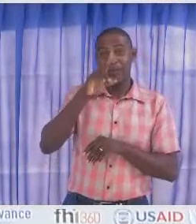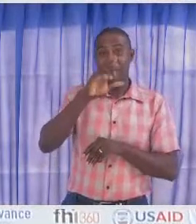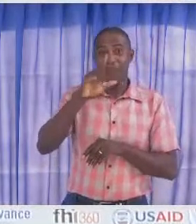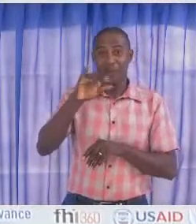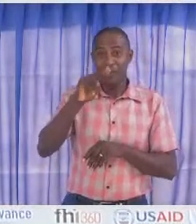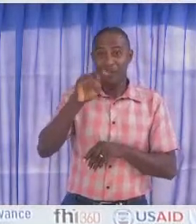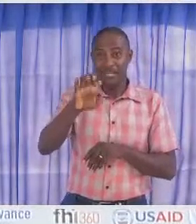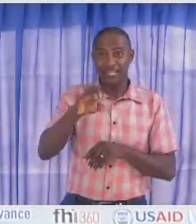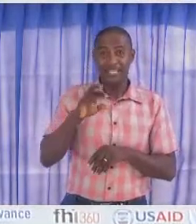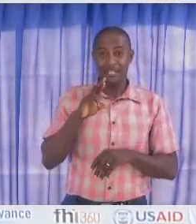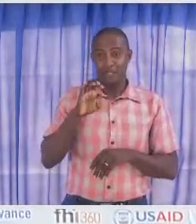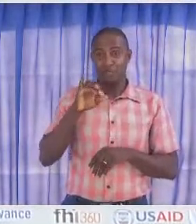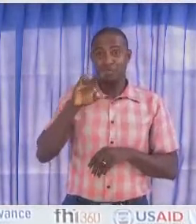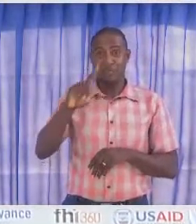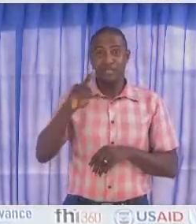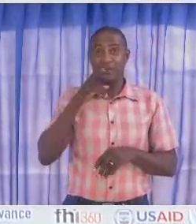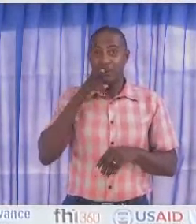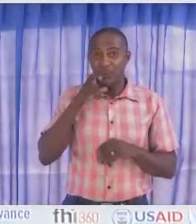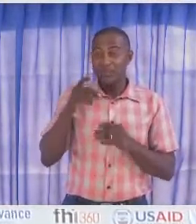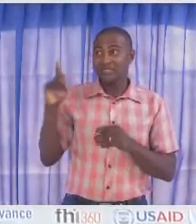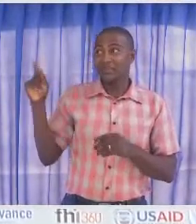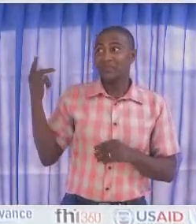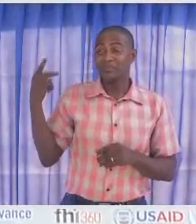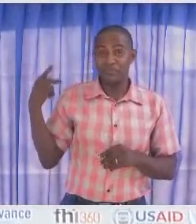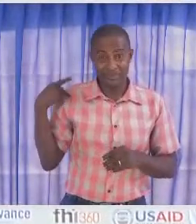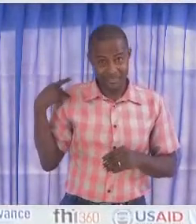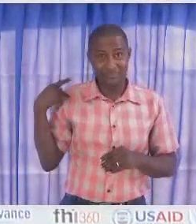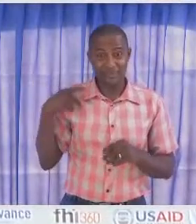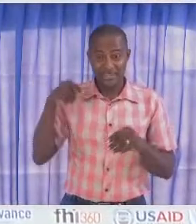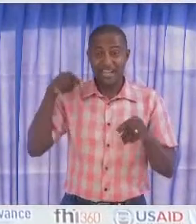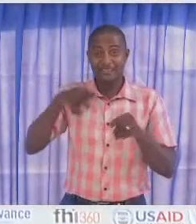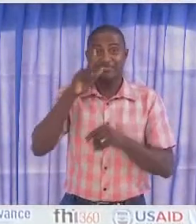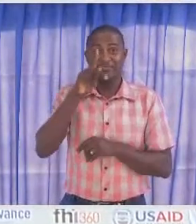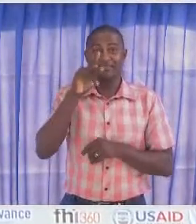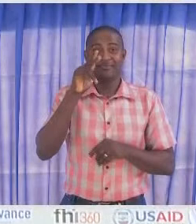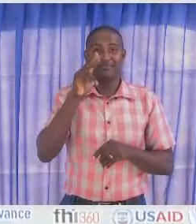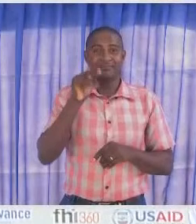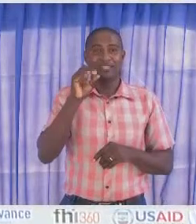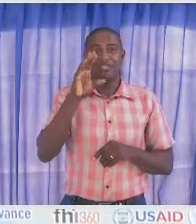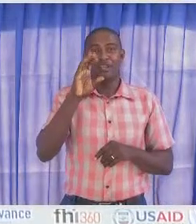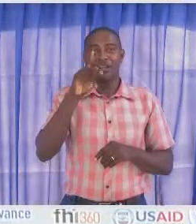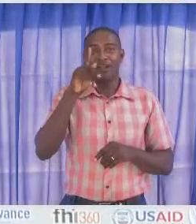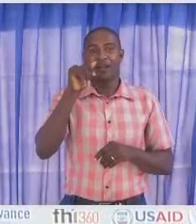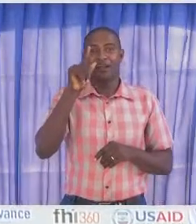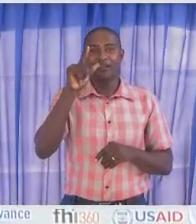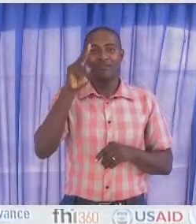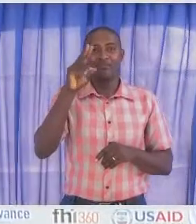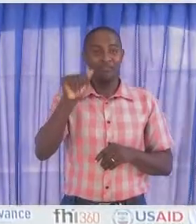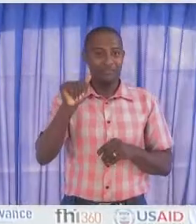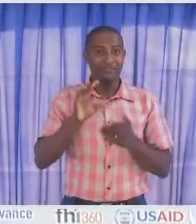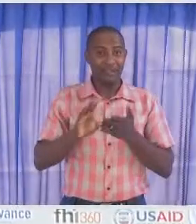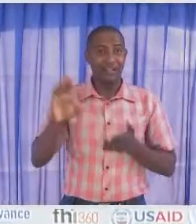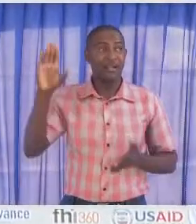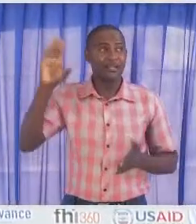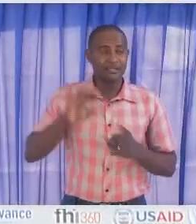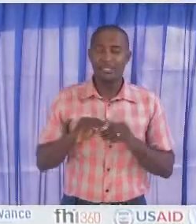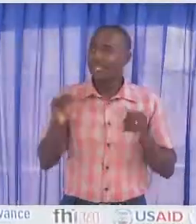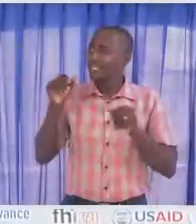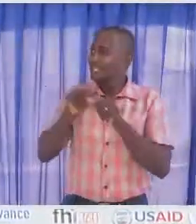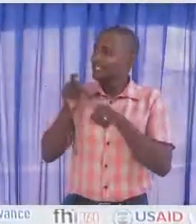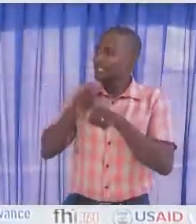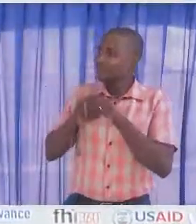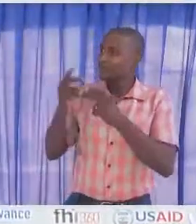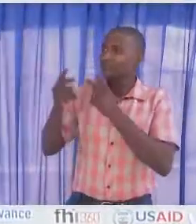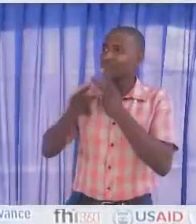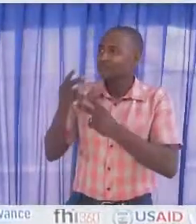who is the principal of Knockalva Polytechnic. And every time we have visited this school, you have made the entire team